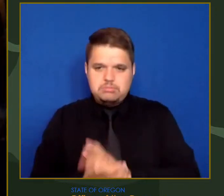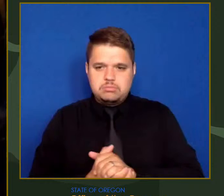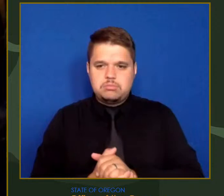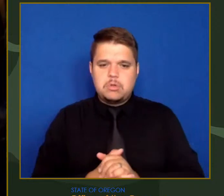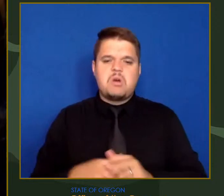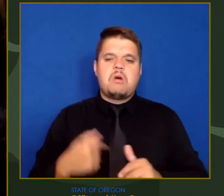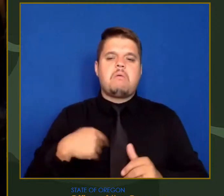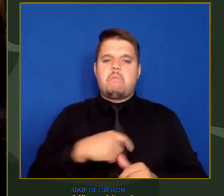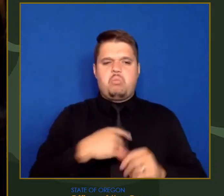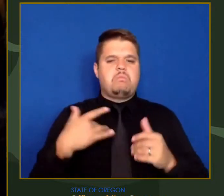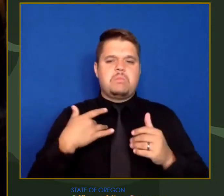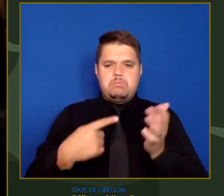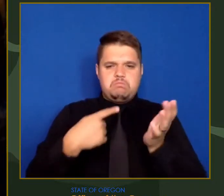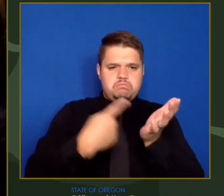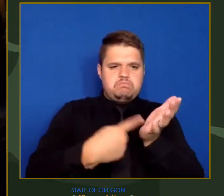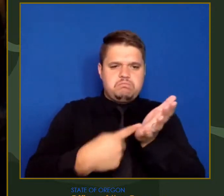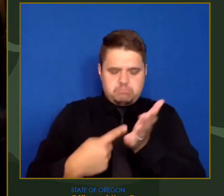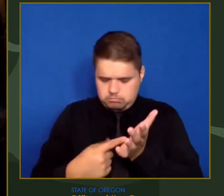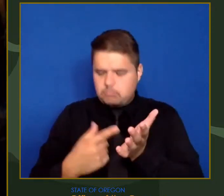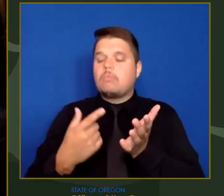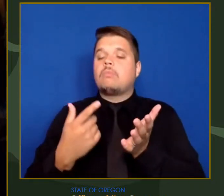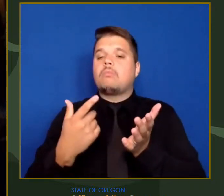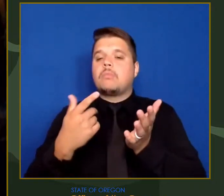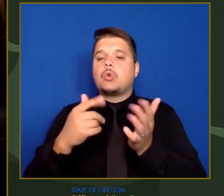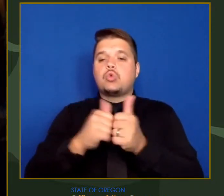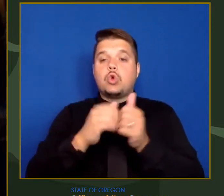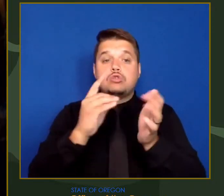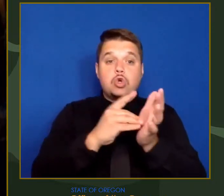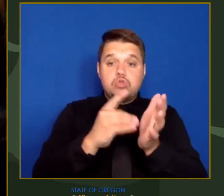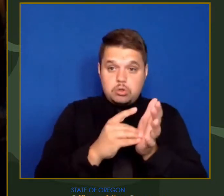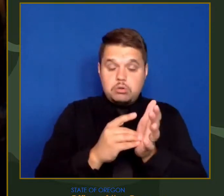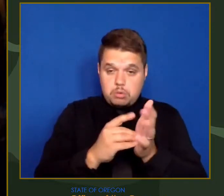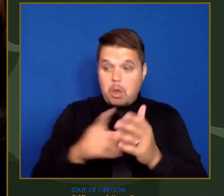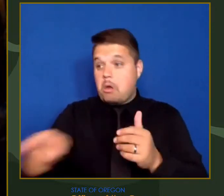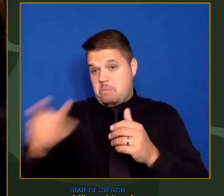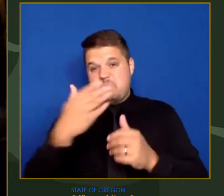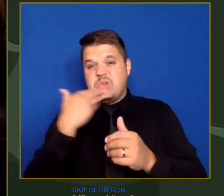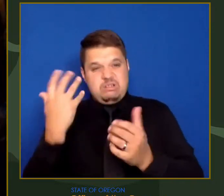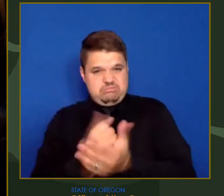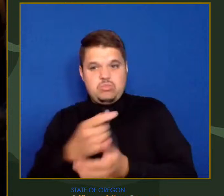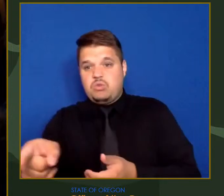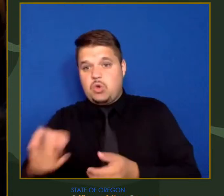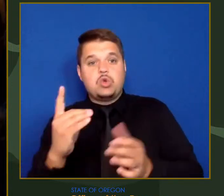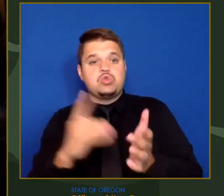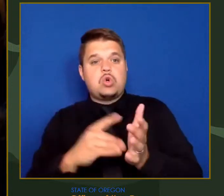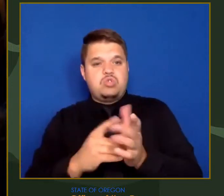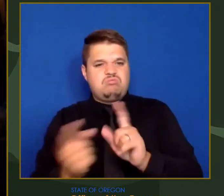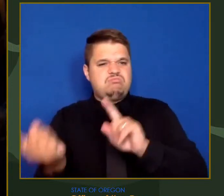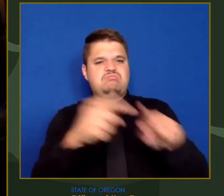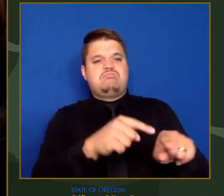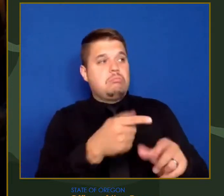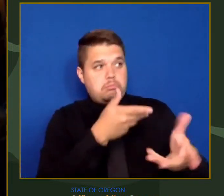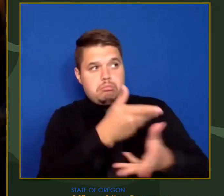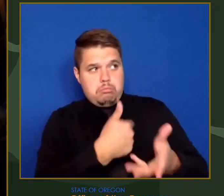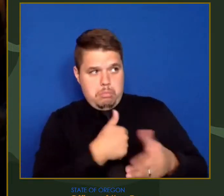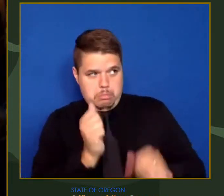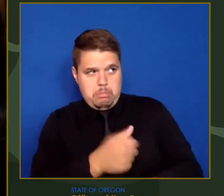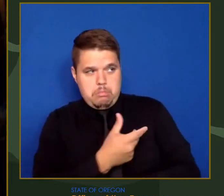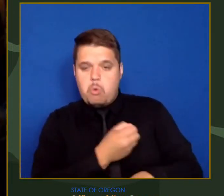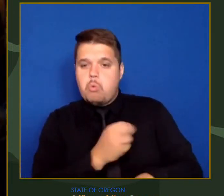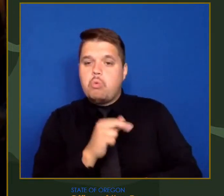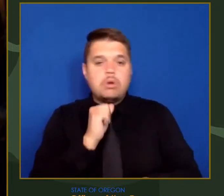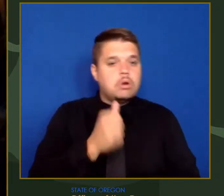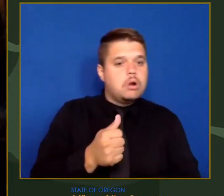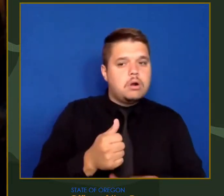provider to talk about getting the vaccine, because that does offer the best protection. So as we move forward, individuals need to work together.